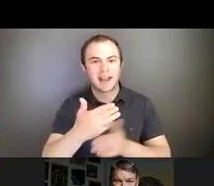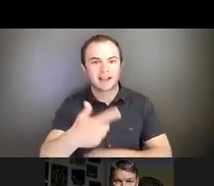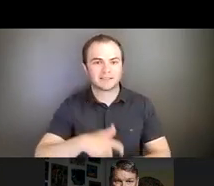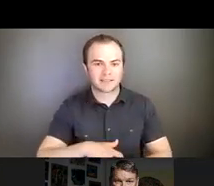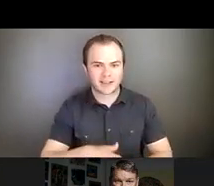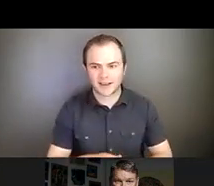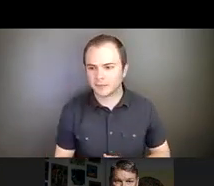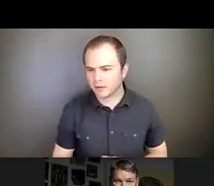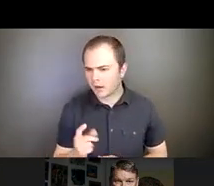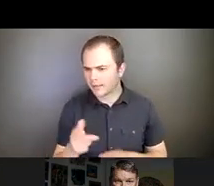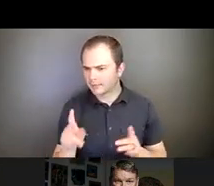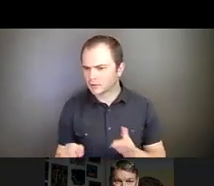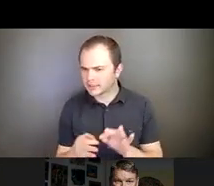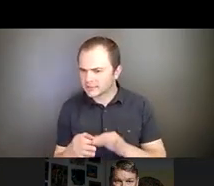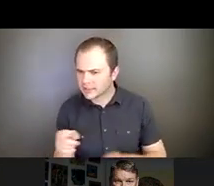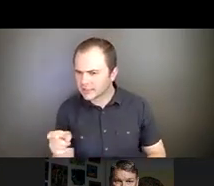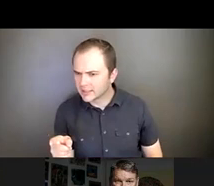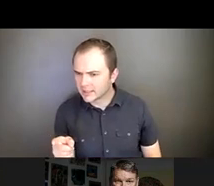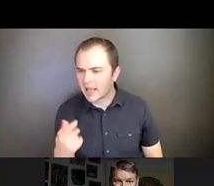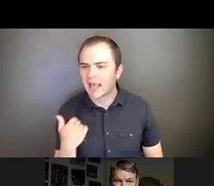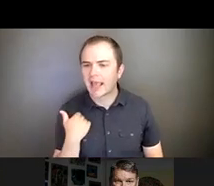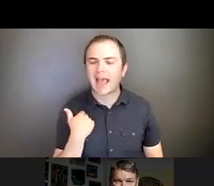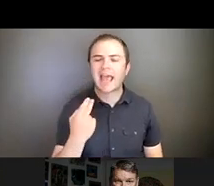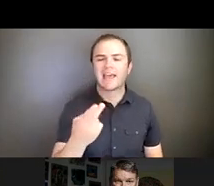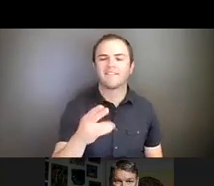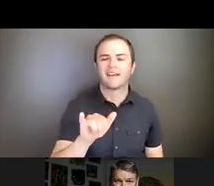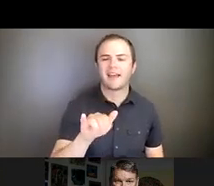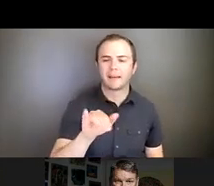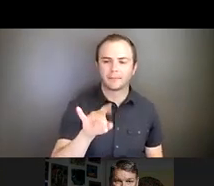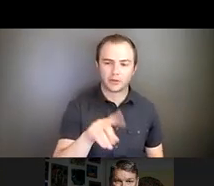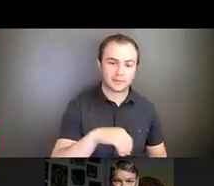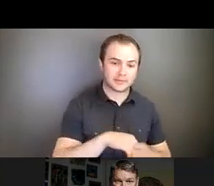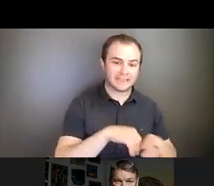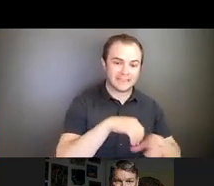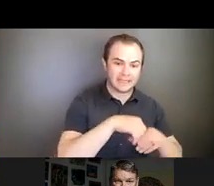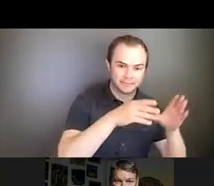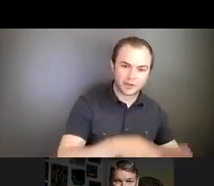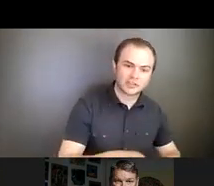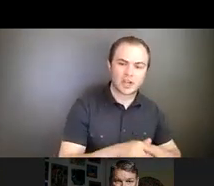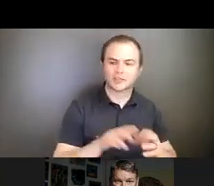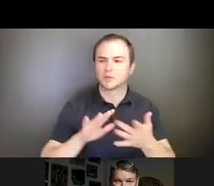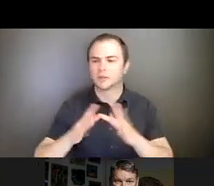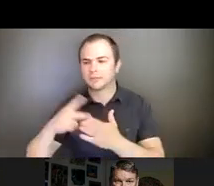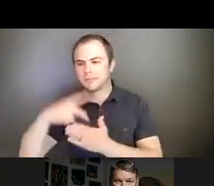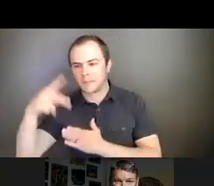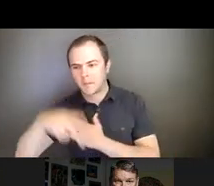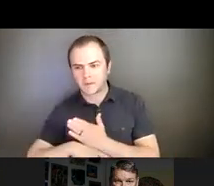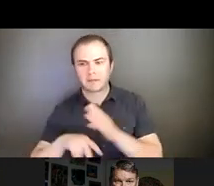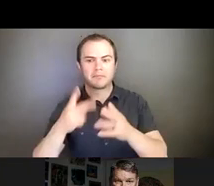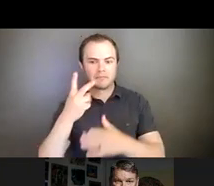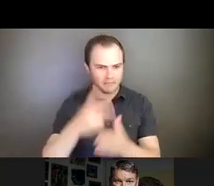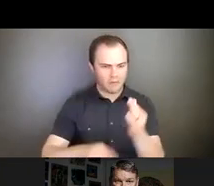saying, hosting hybrid programs and making digital and in-person programs accessible. That is just the type of thing we've been talking about